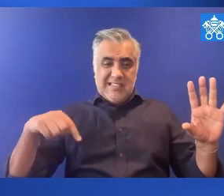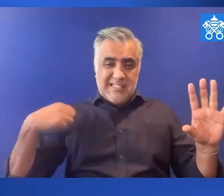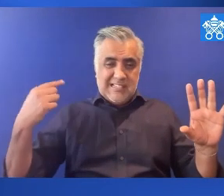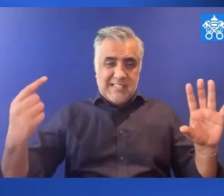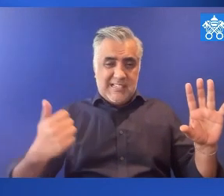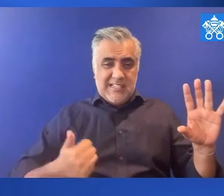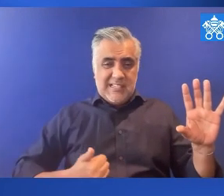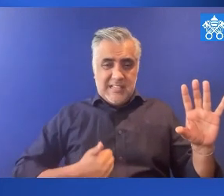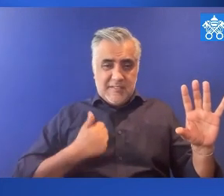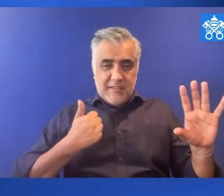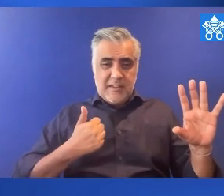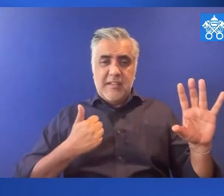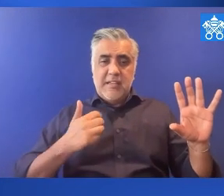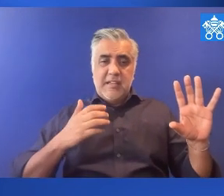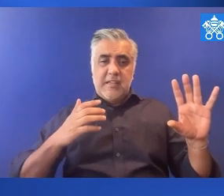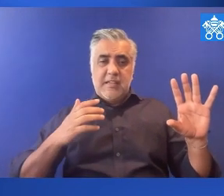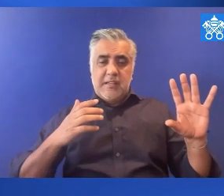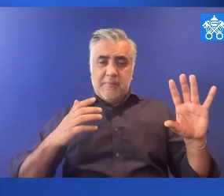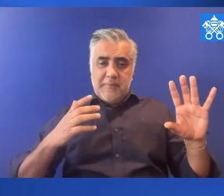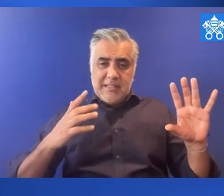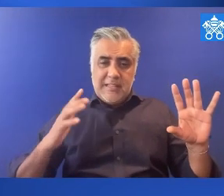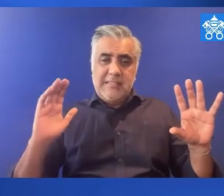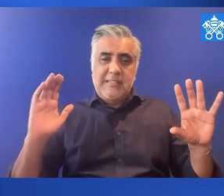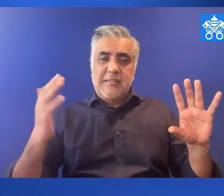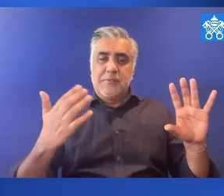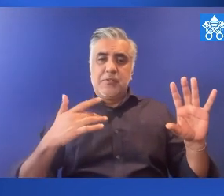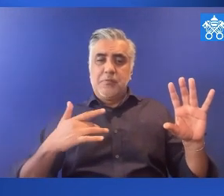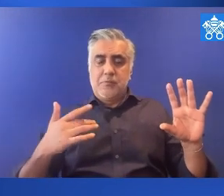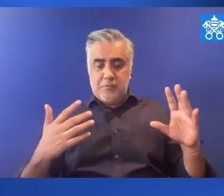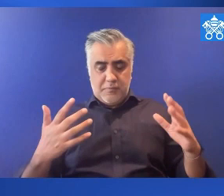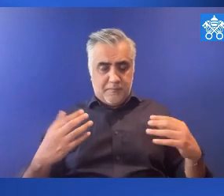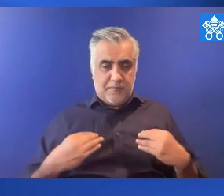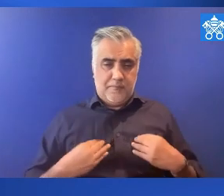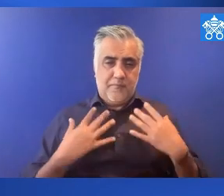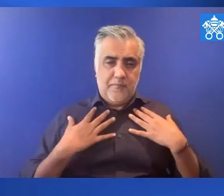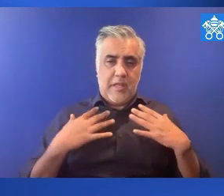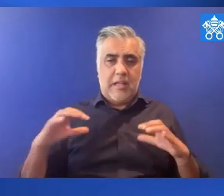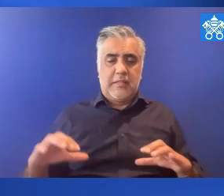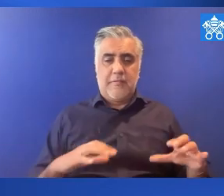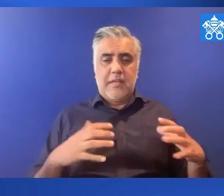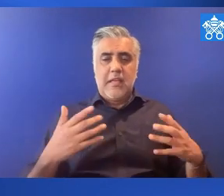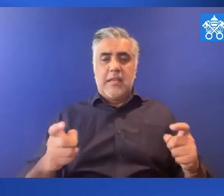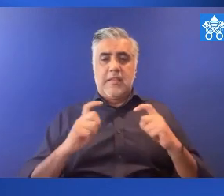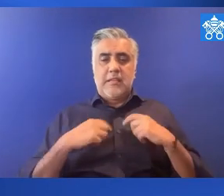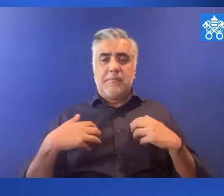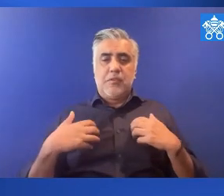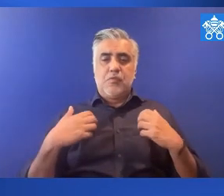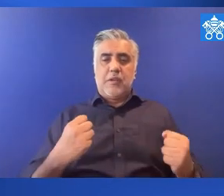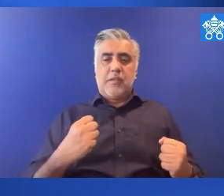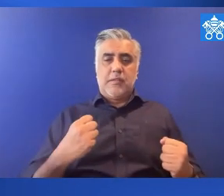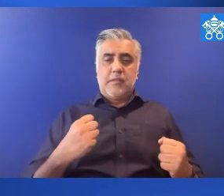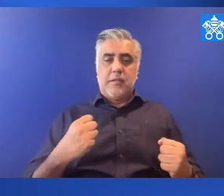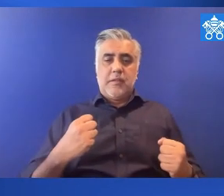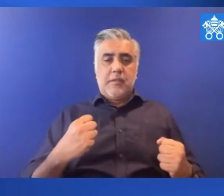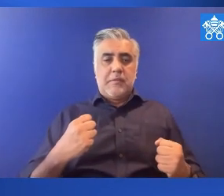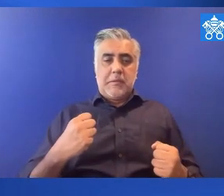realizations. This living inpouring seems to spring from an activity and